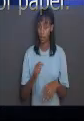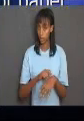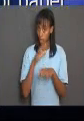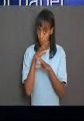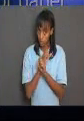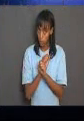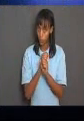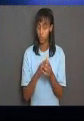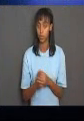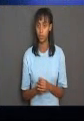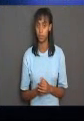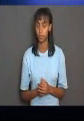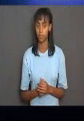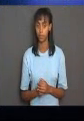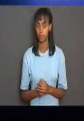Time's up.